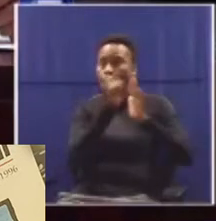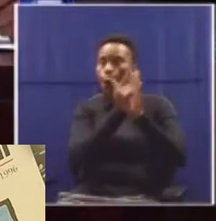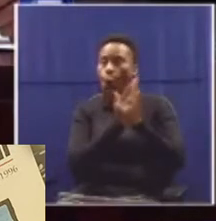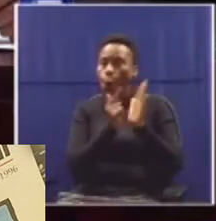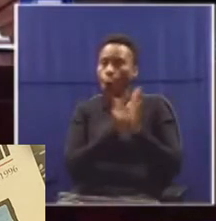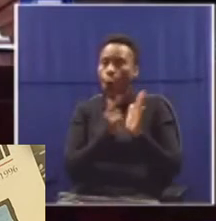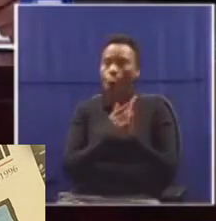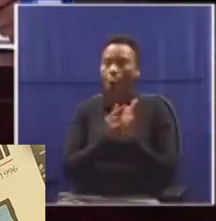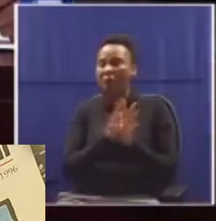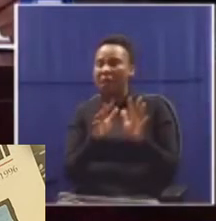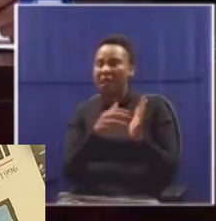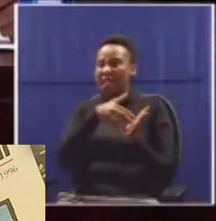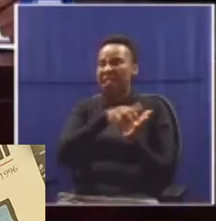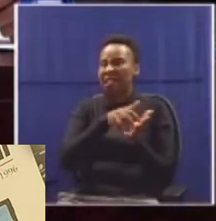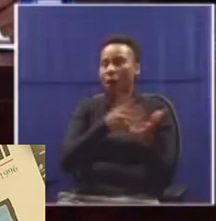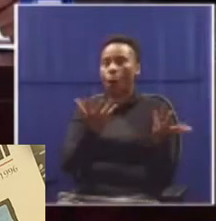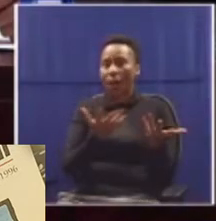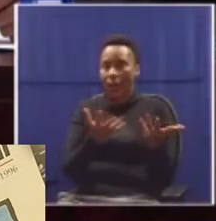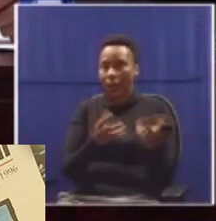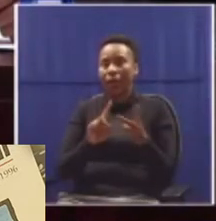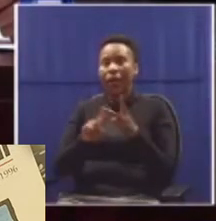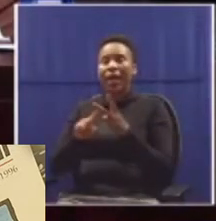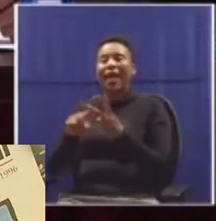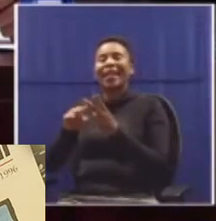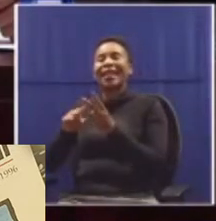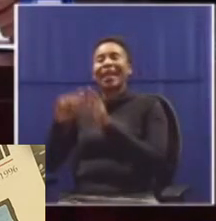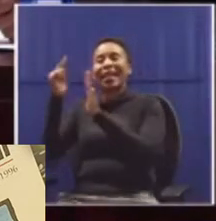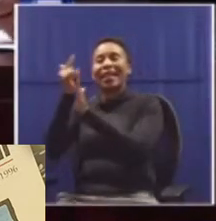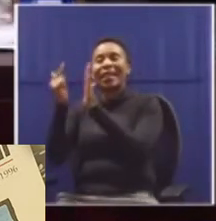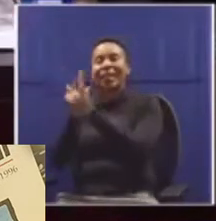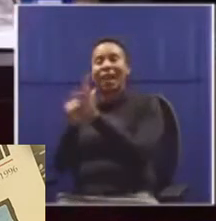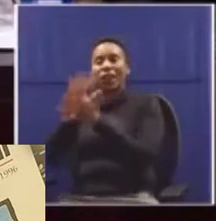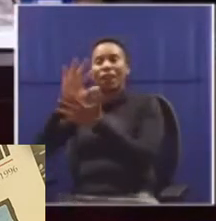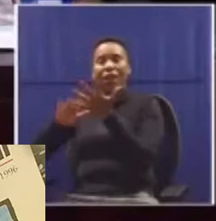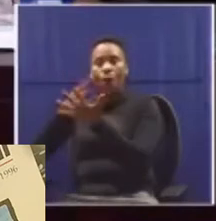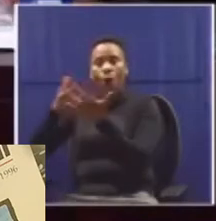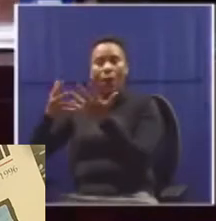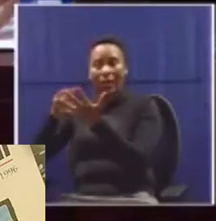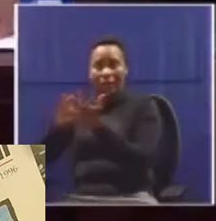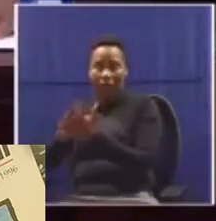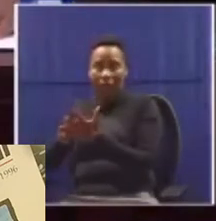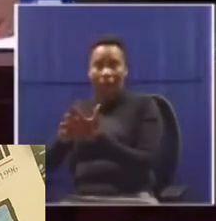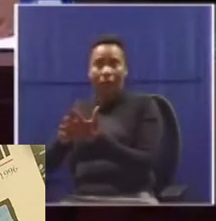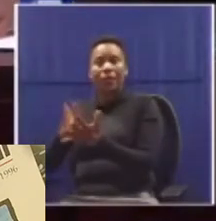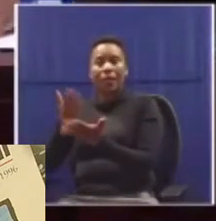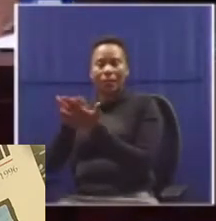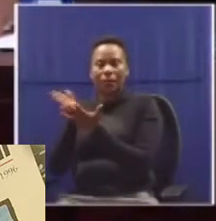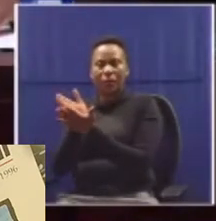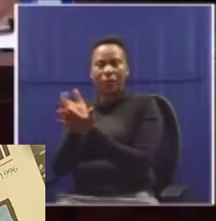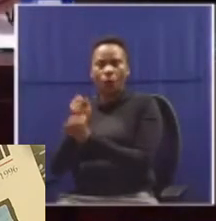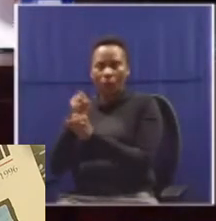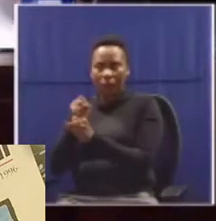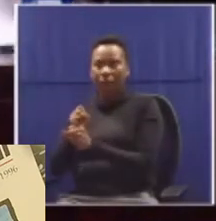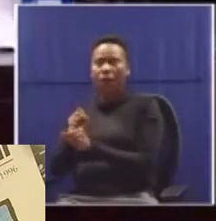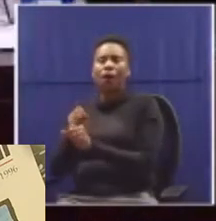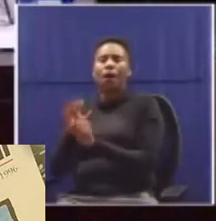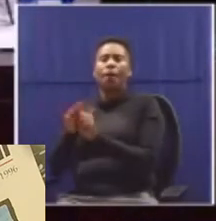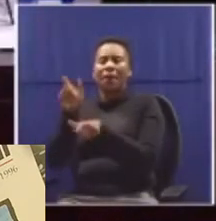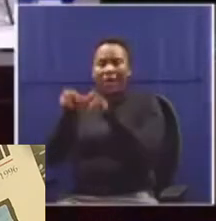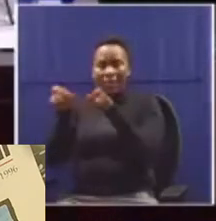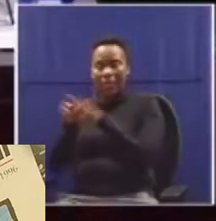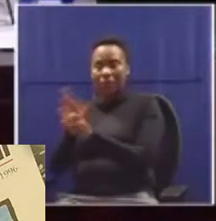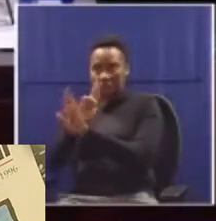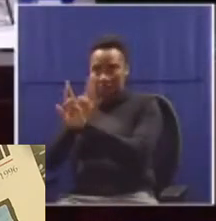the legal framework which has already largely been complete completed so that the technical compliance can be